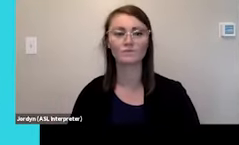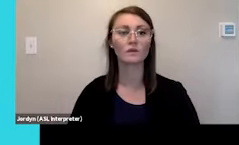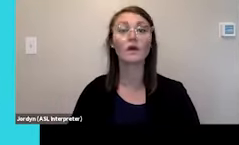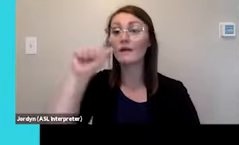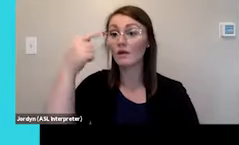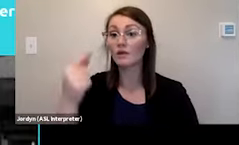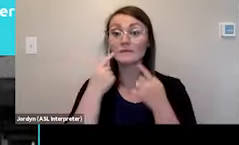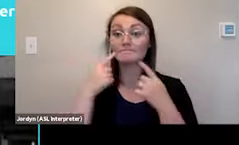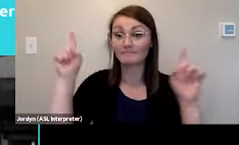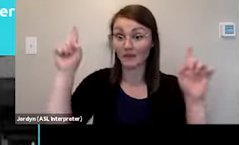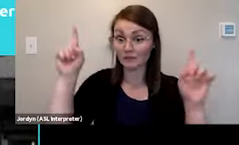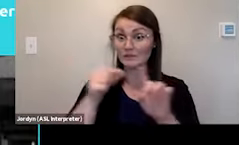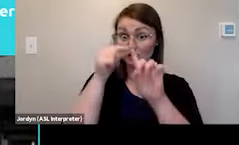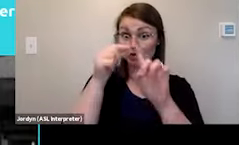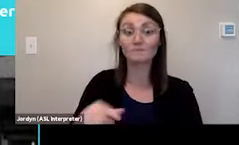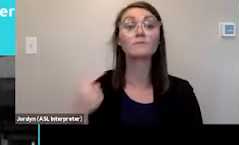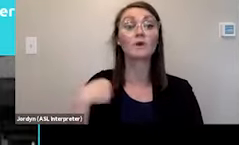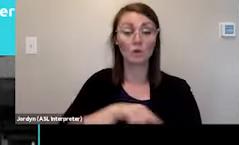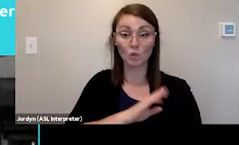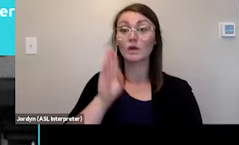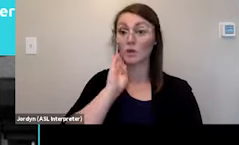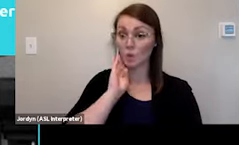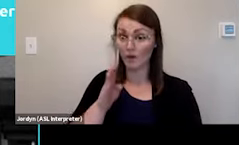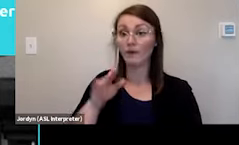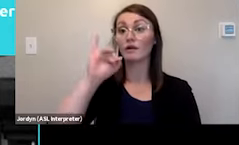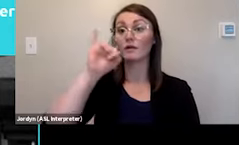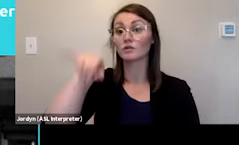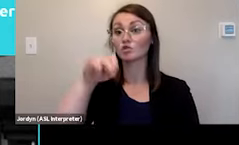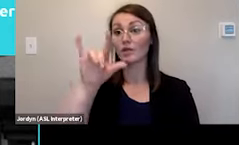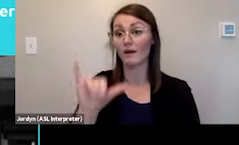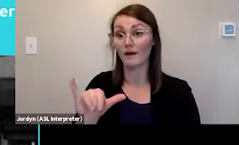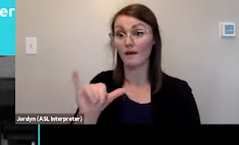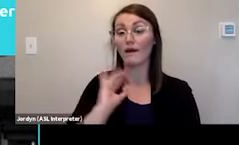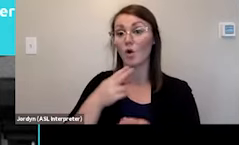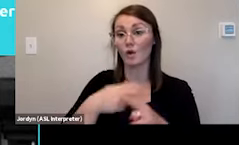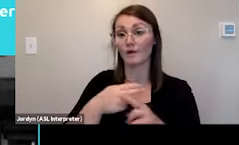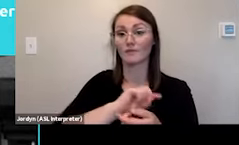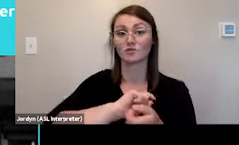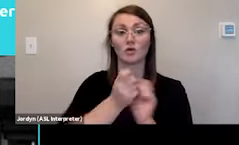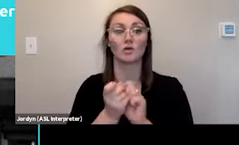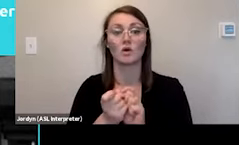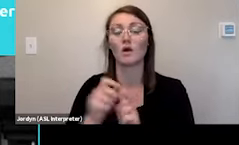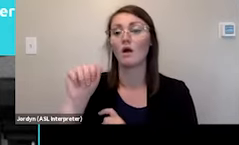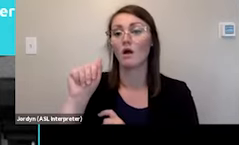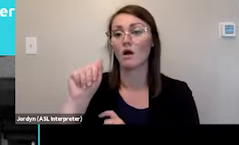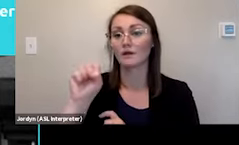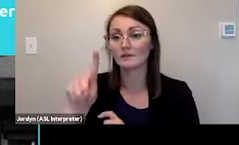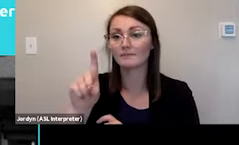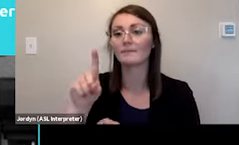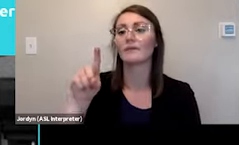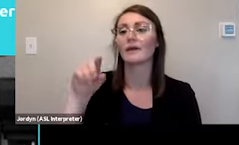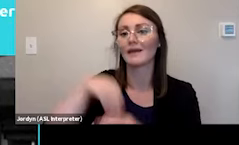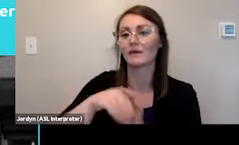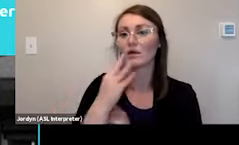announcement, we are going forward, beginning programming in July with the name Autism in Color. And if you see here,